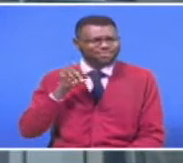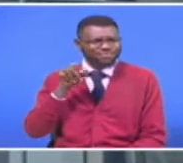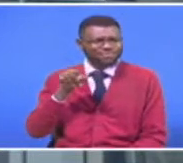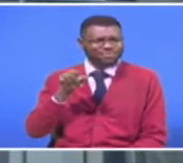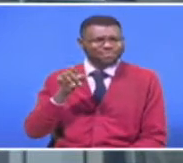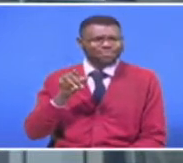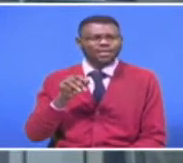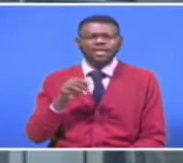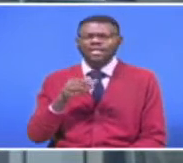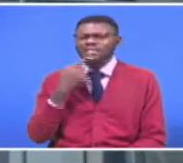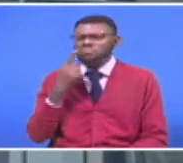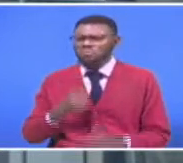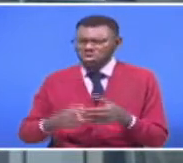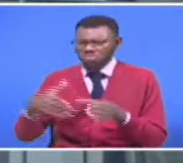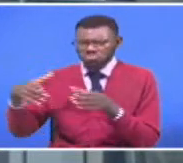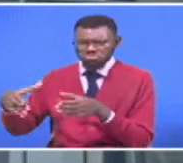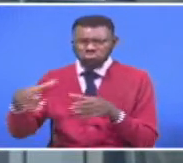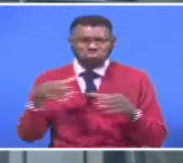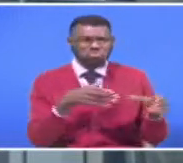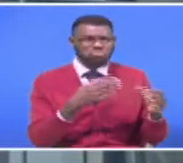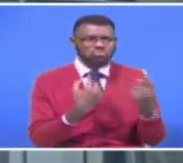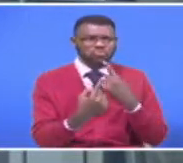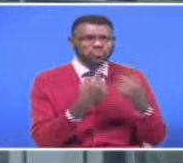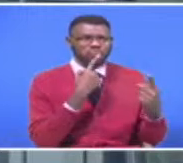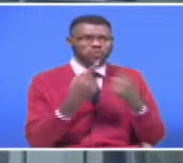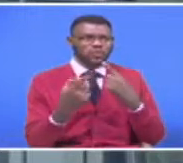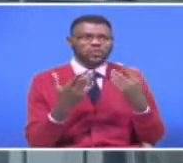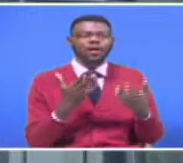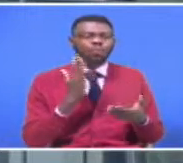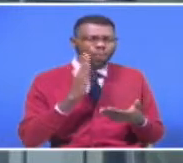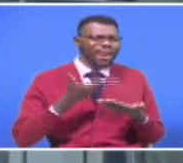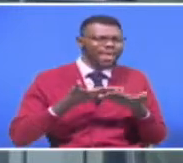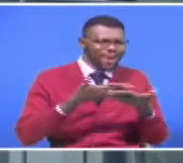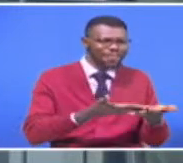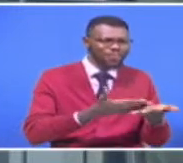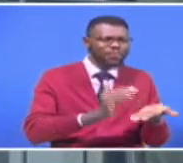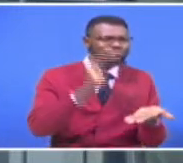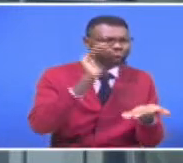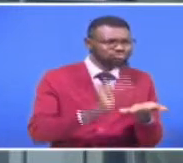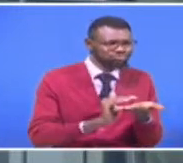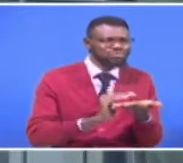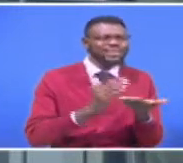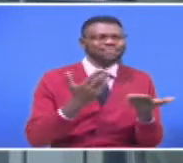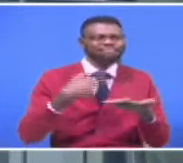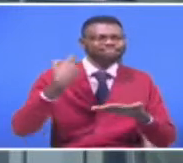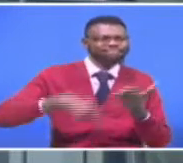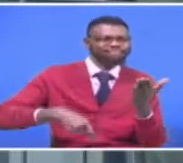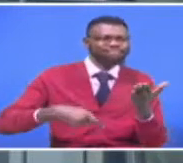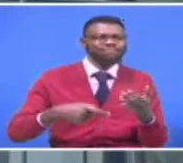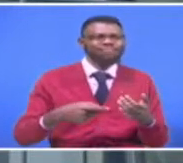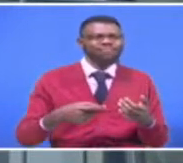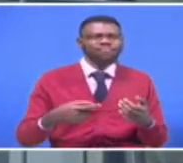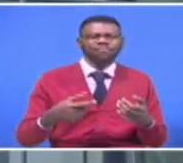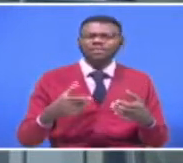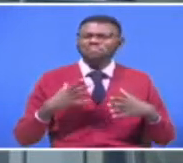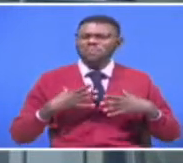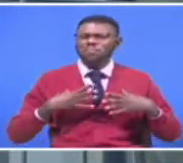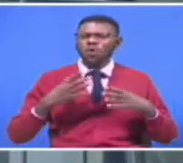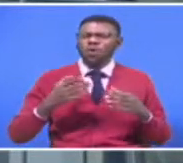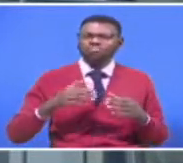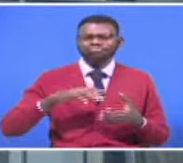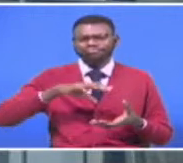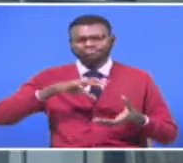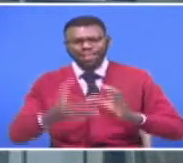the talks between the two rival camps was bringing down the cost of living and should not be distorted by the panelists. But